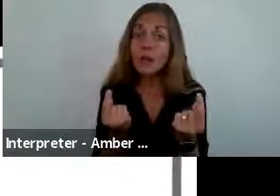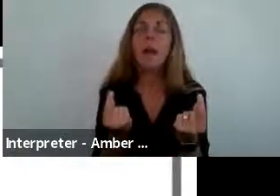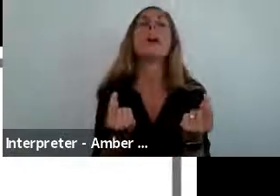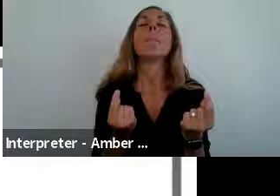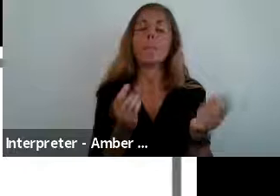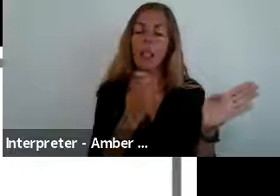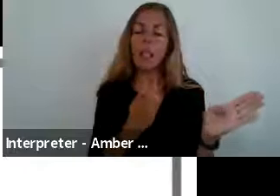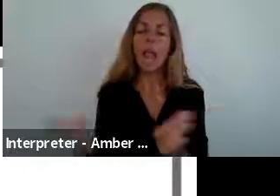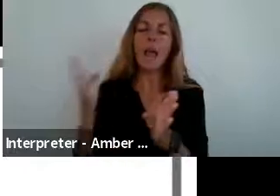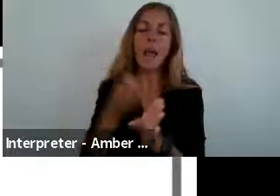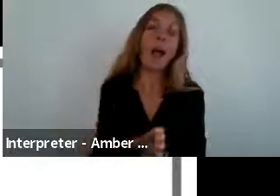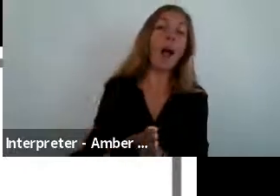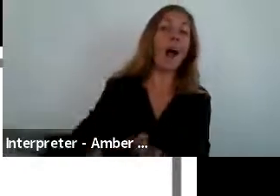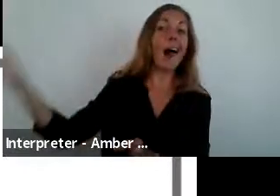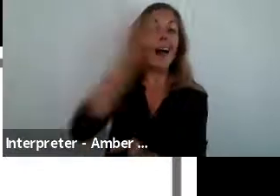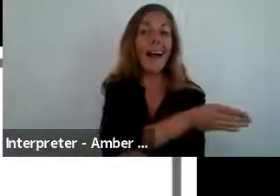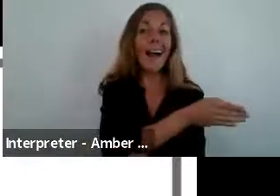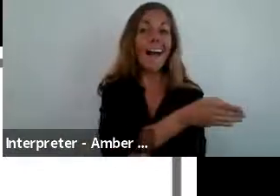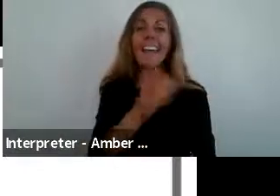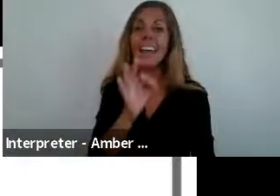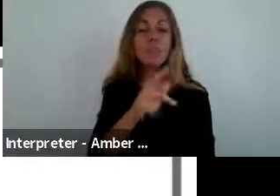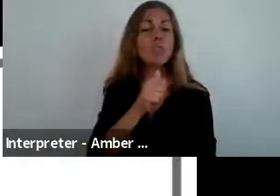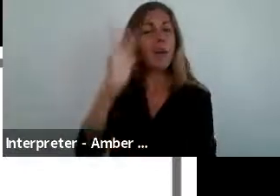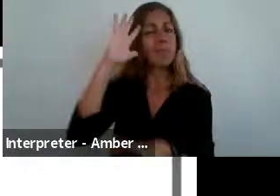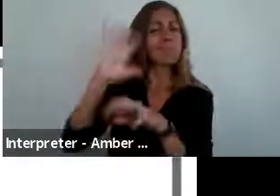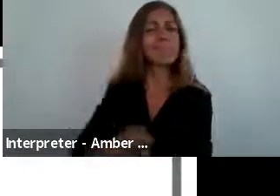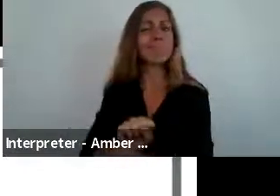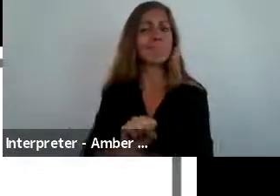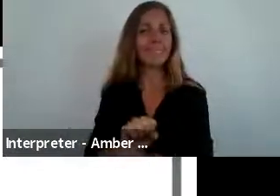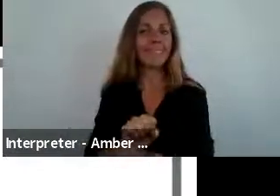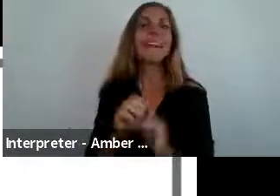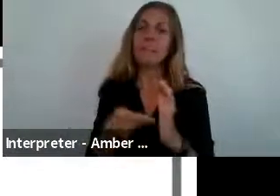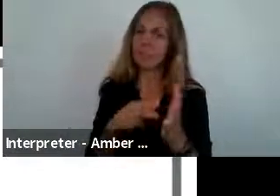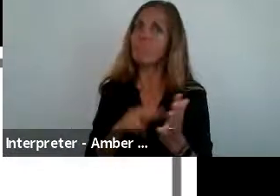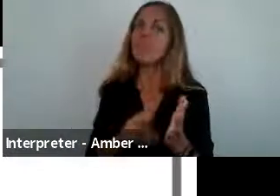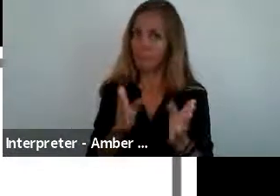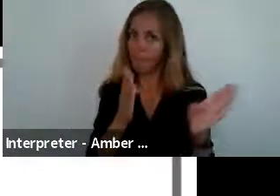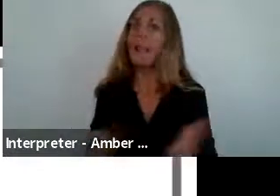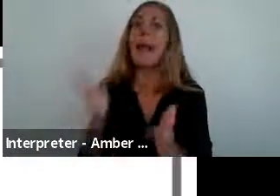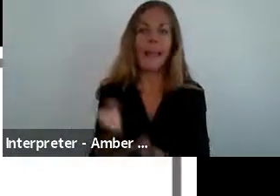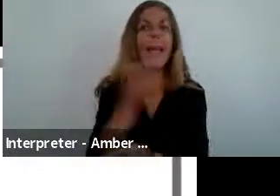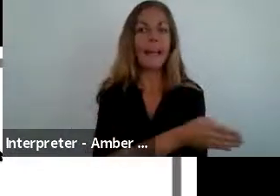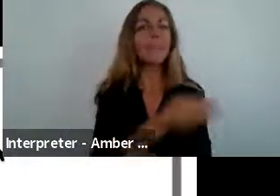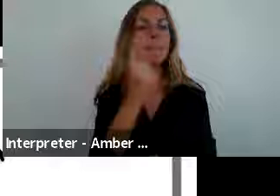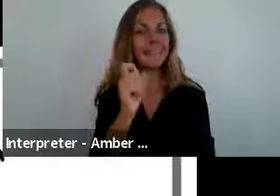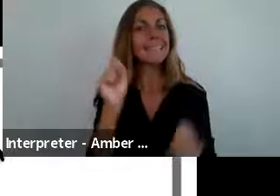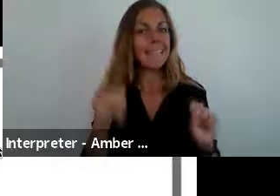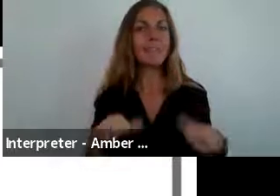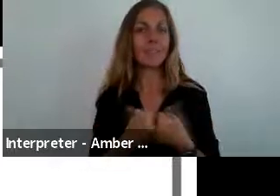way ahead. If you're not very familiar with how to provide accommodations, it can be a